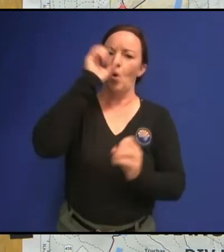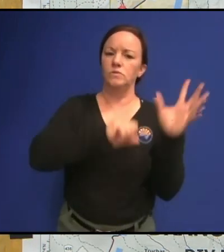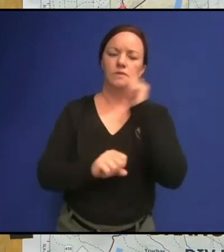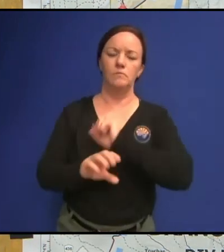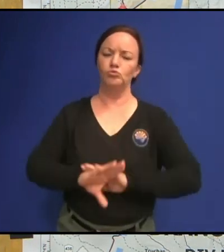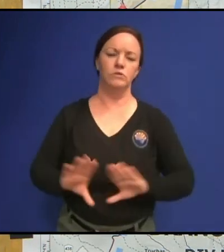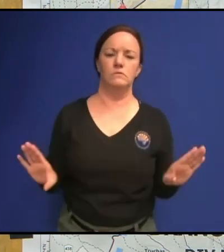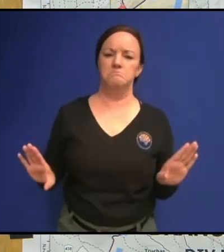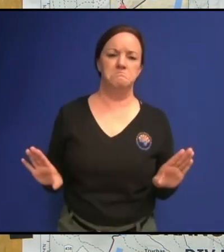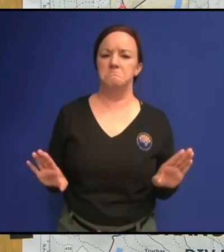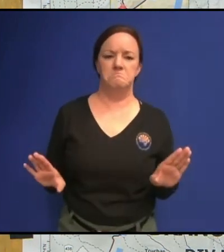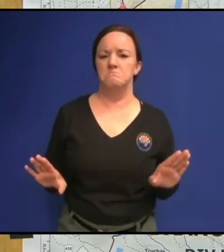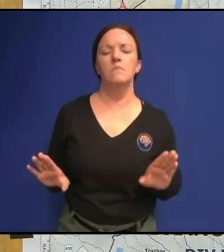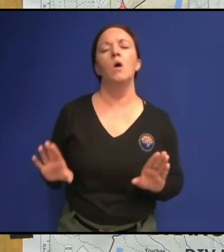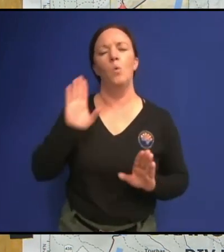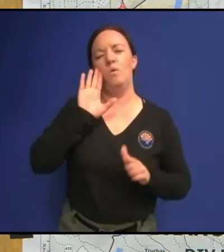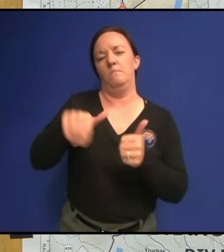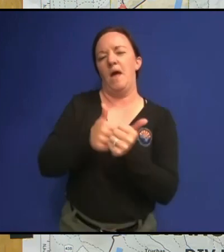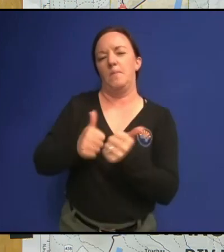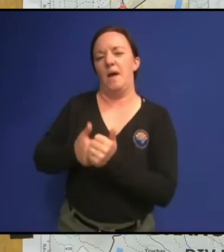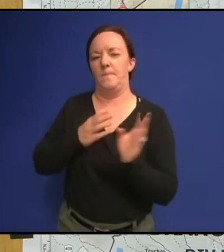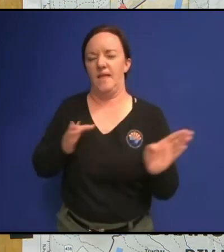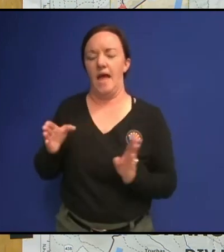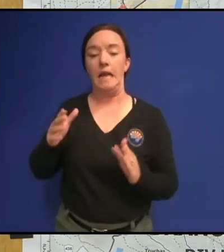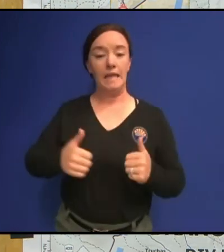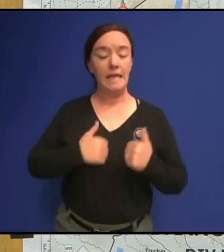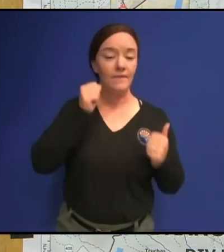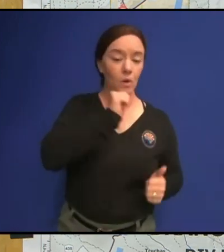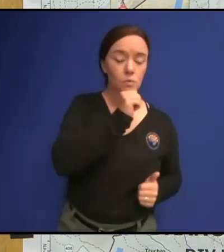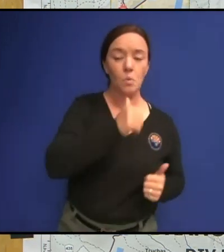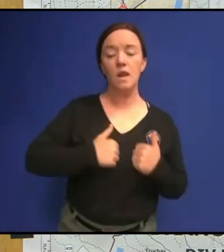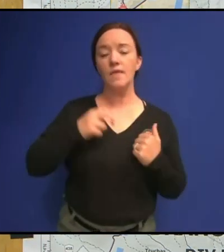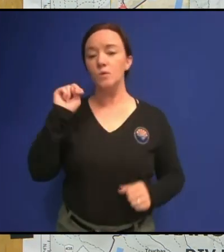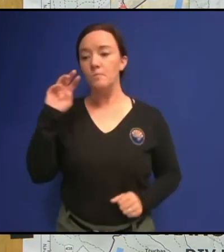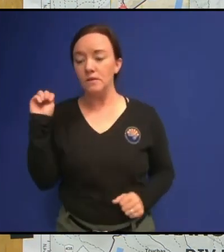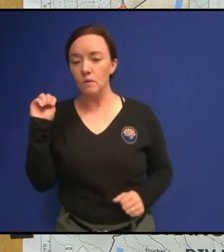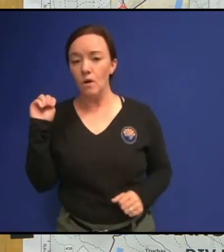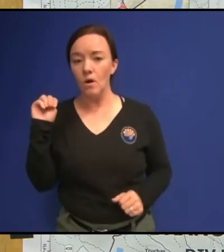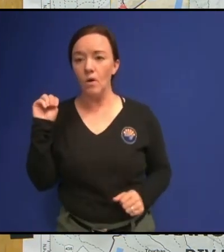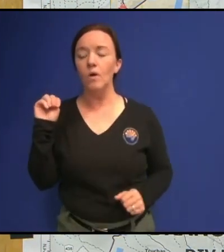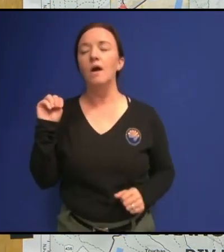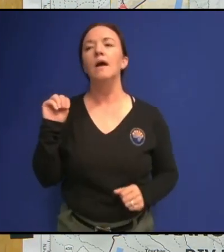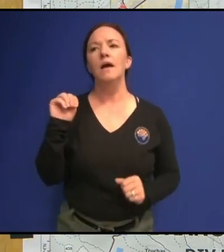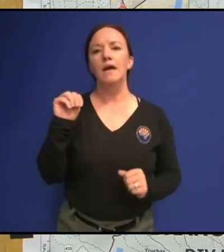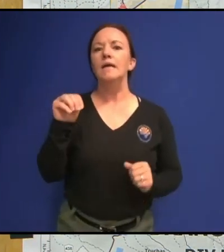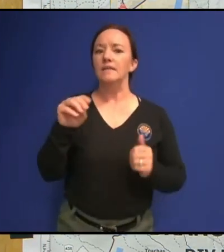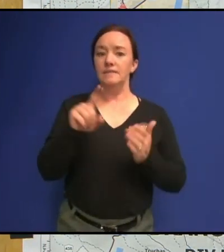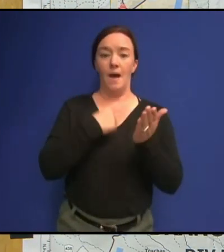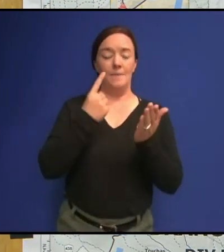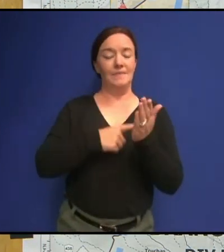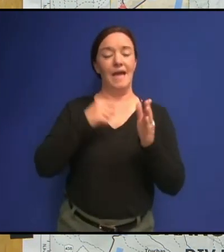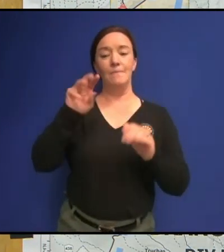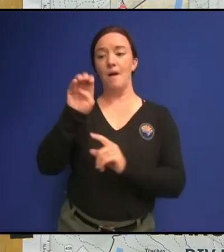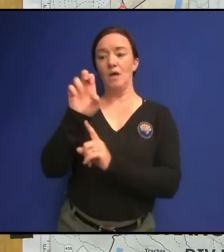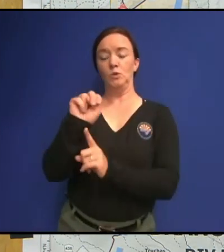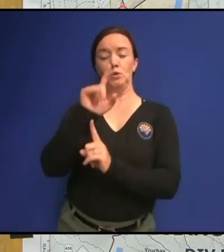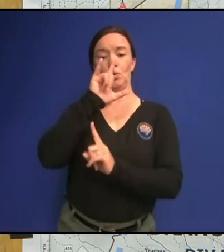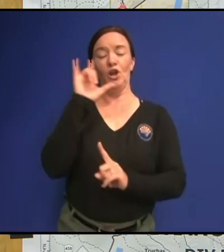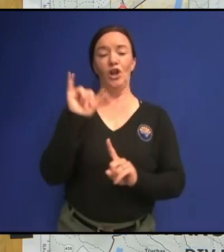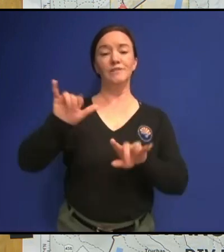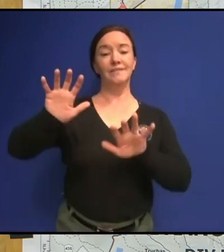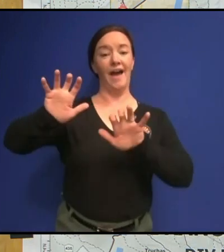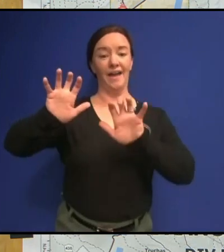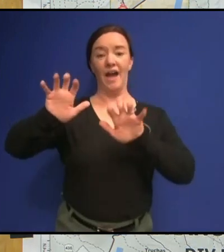in Arizona, New Mexico knows that they get those false starts to the monsoons that sometimes they go away for a couple weeks before they come